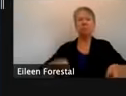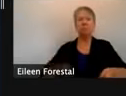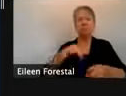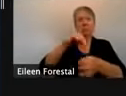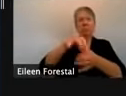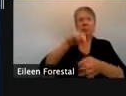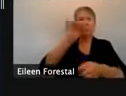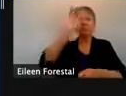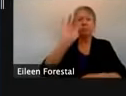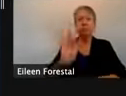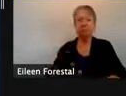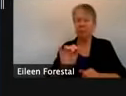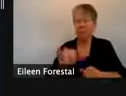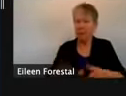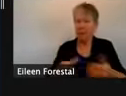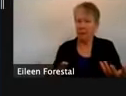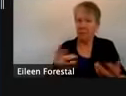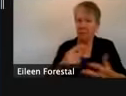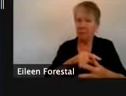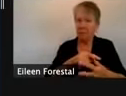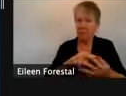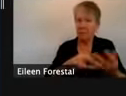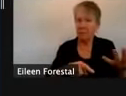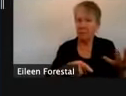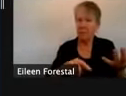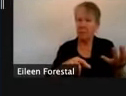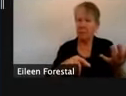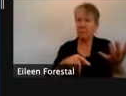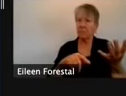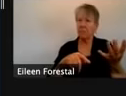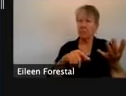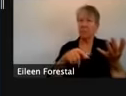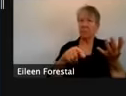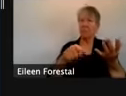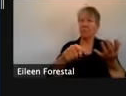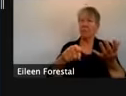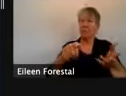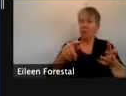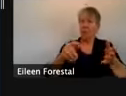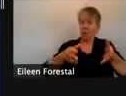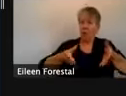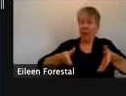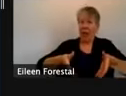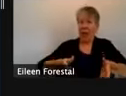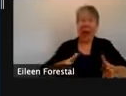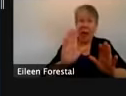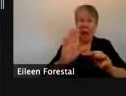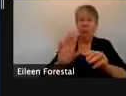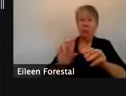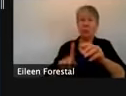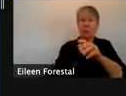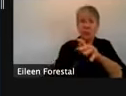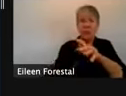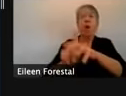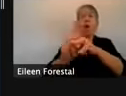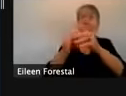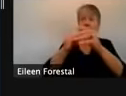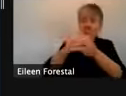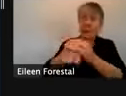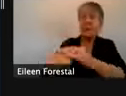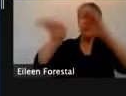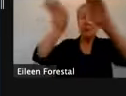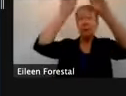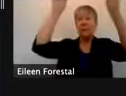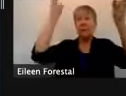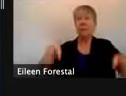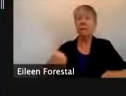tomorrow in a polling place in your community. If you choose to vote in person, you will cast a paper provisional ballot.